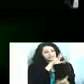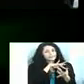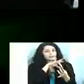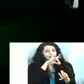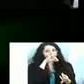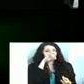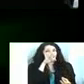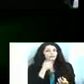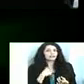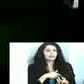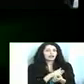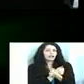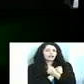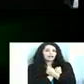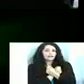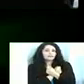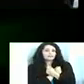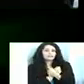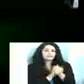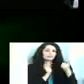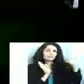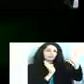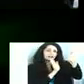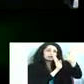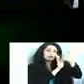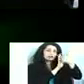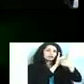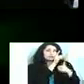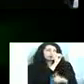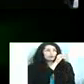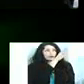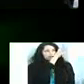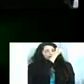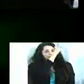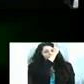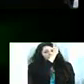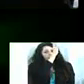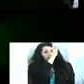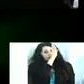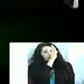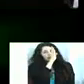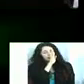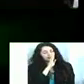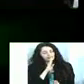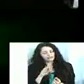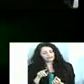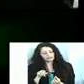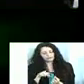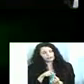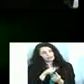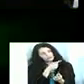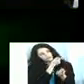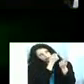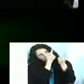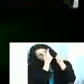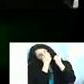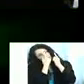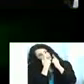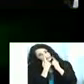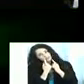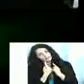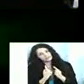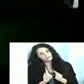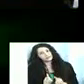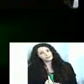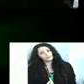your spirit, we love to be near you, oh God, when you come.